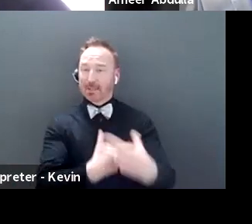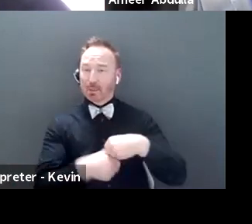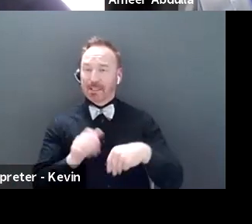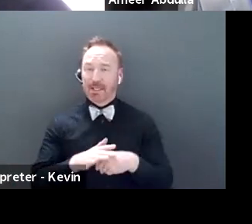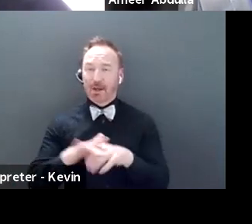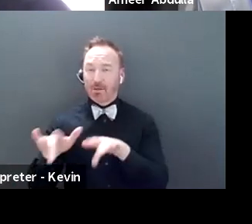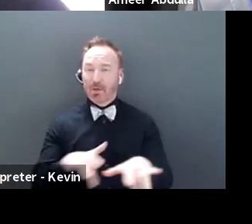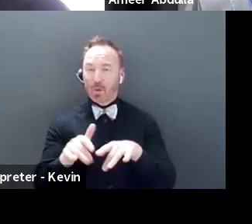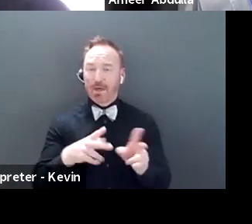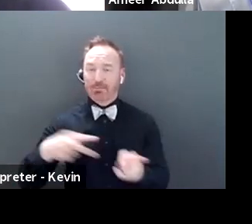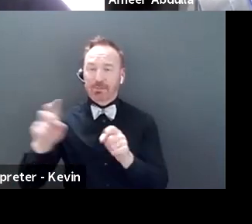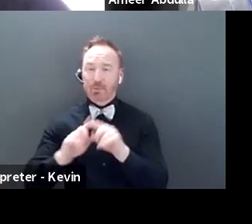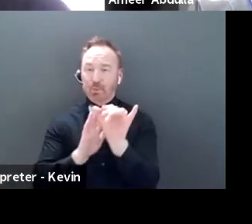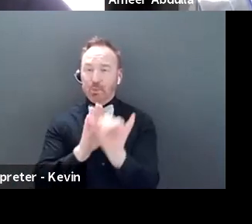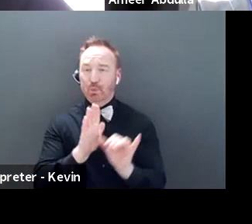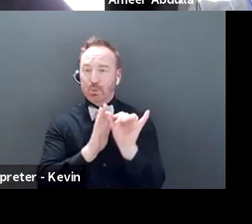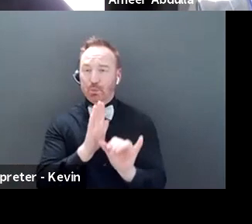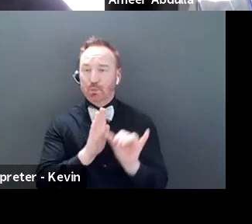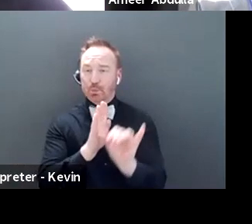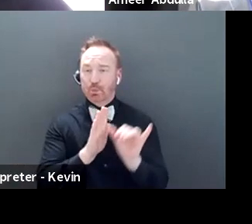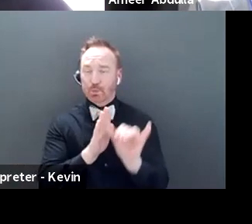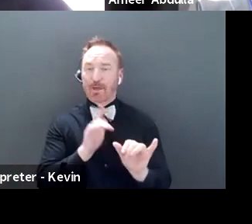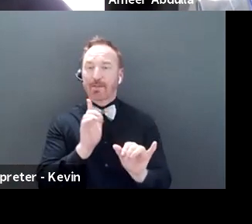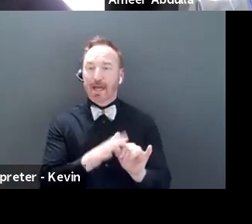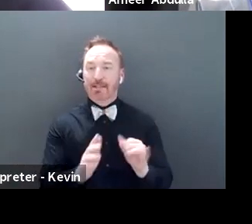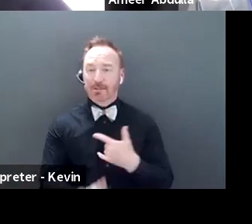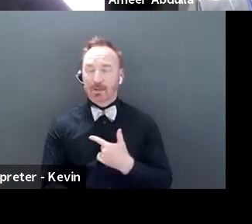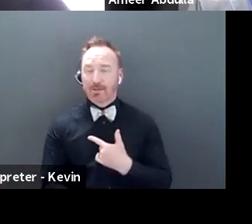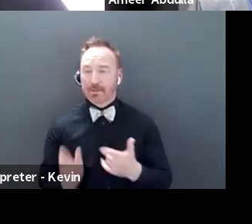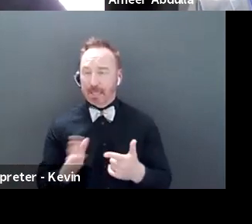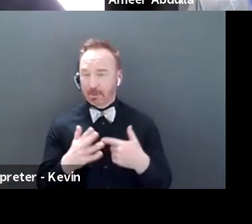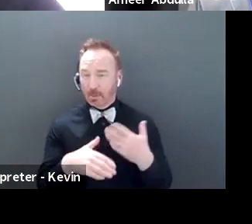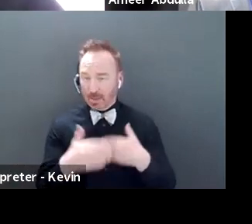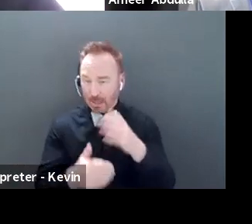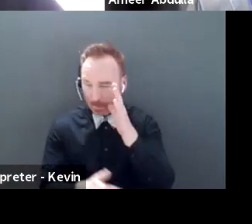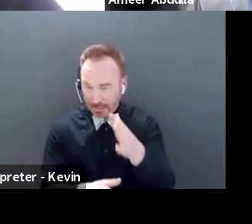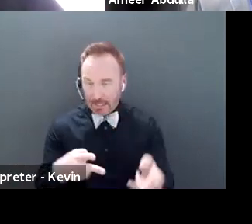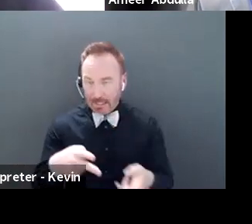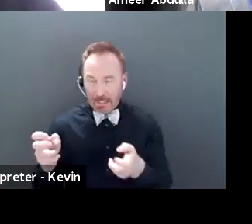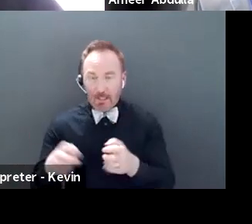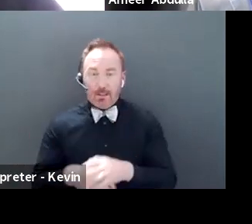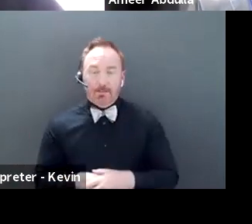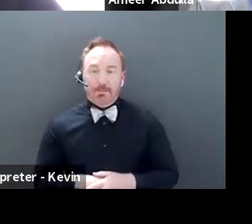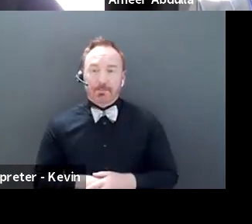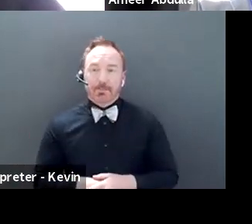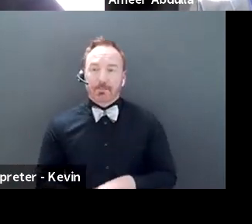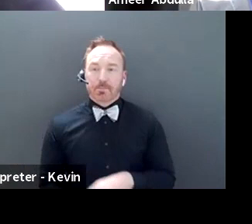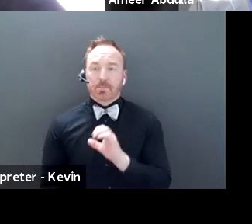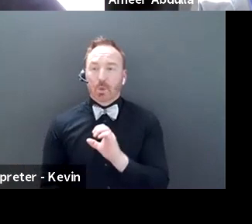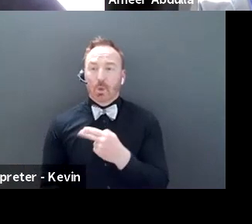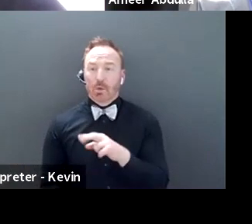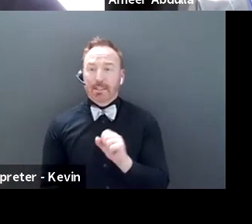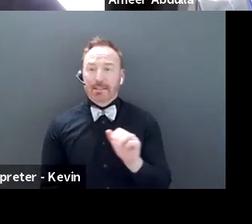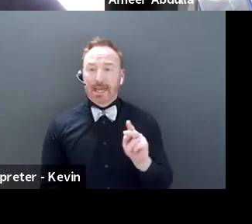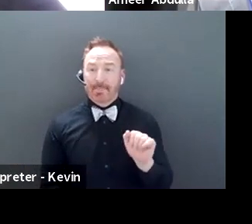on YouTube. So that's awesome and lovely as well. So I'm wondering if Chris and Amir, did you want to say